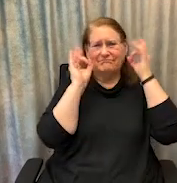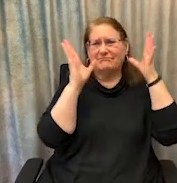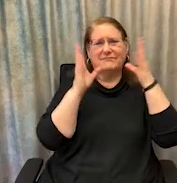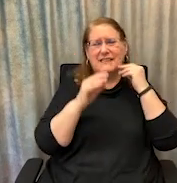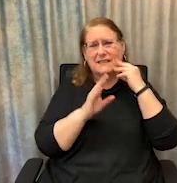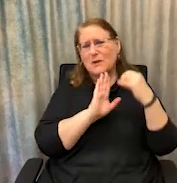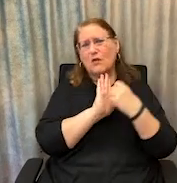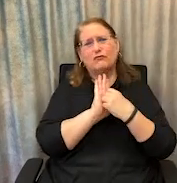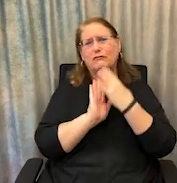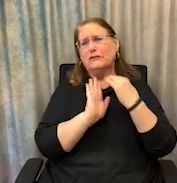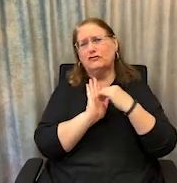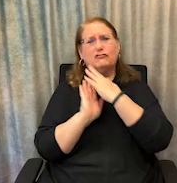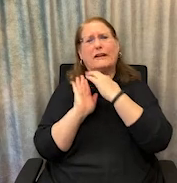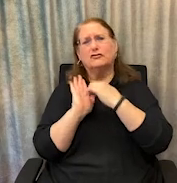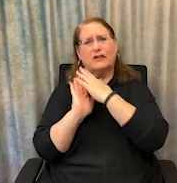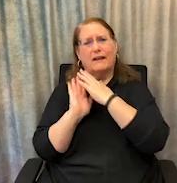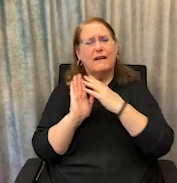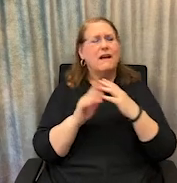himself,